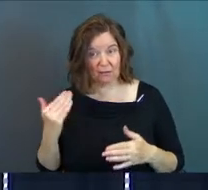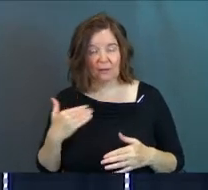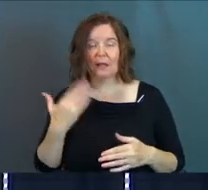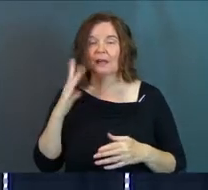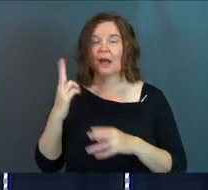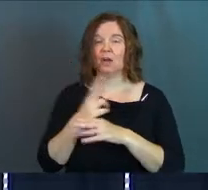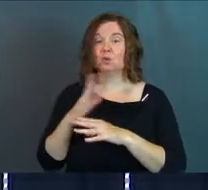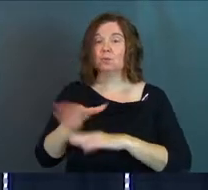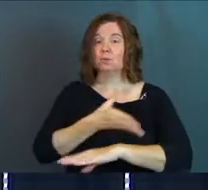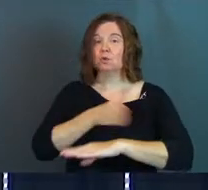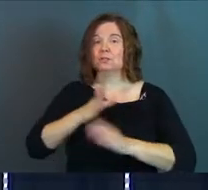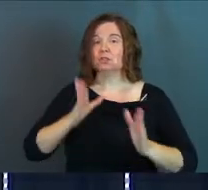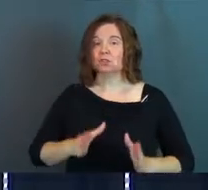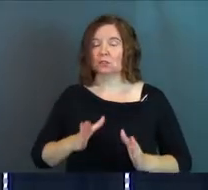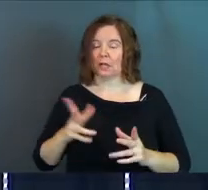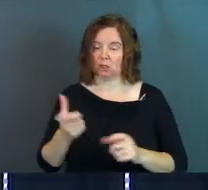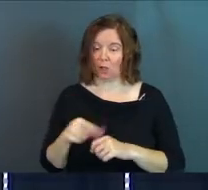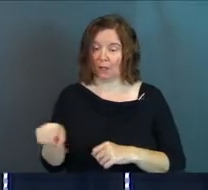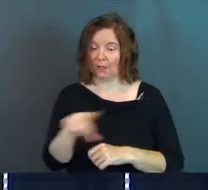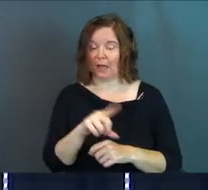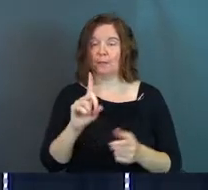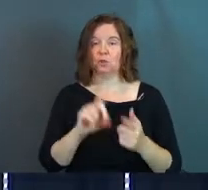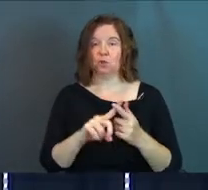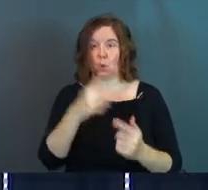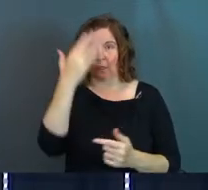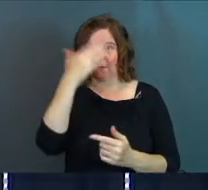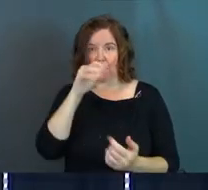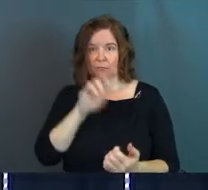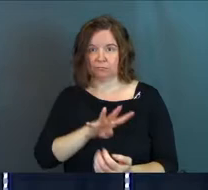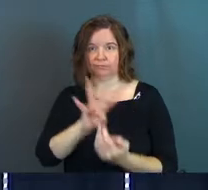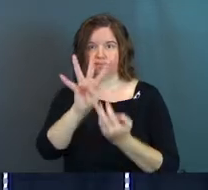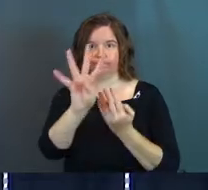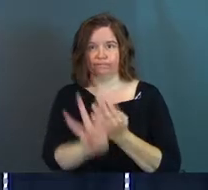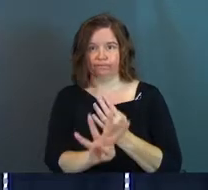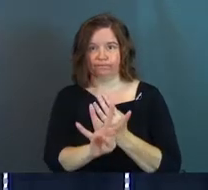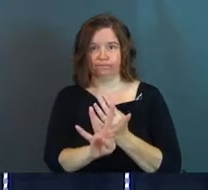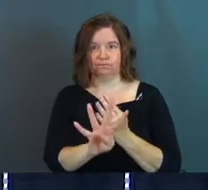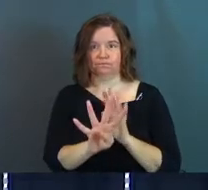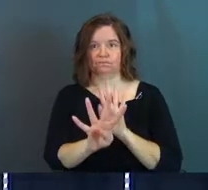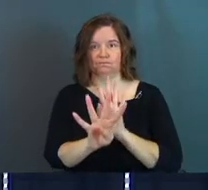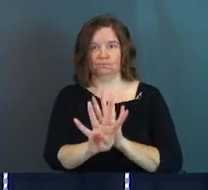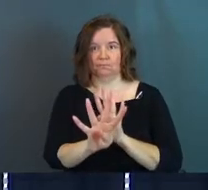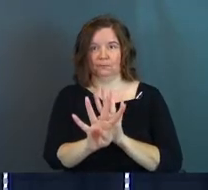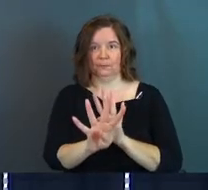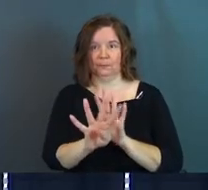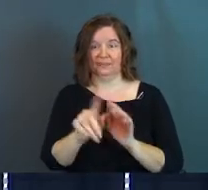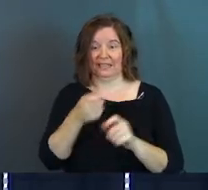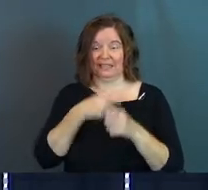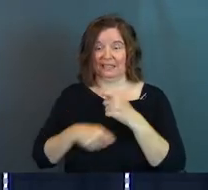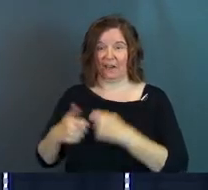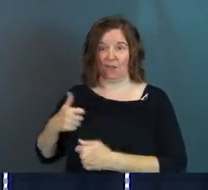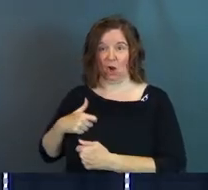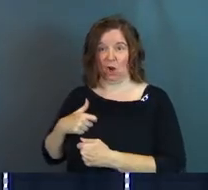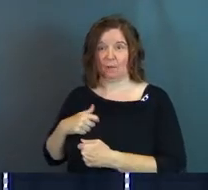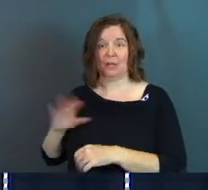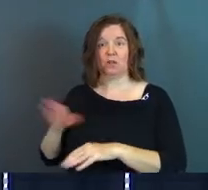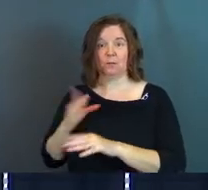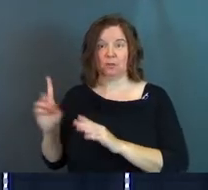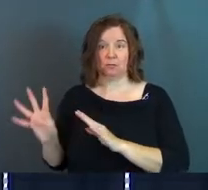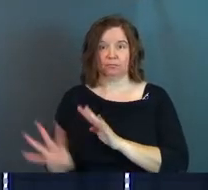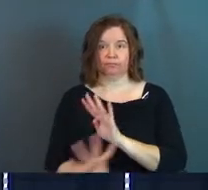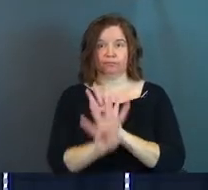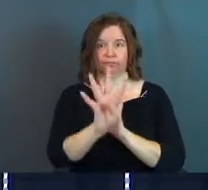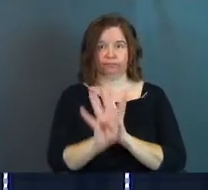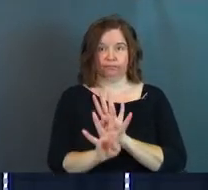used musicians, and he took them to the front of the assault instead of an army. He took musicians